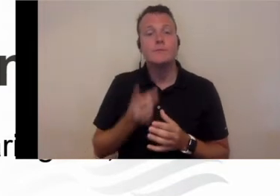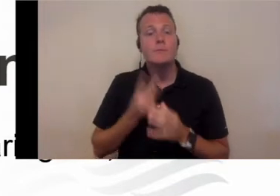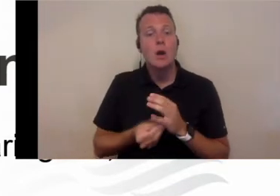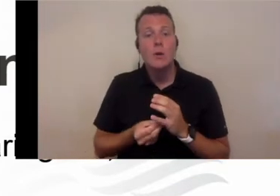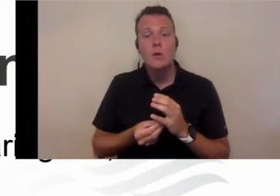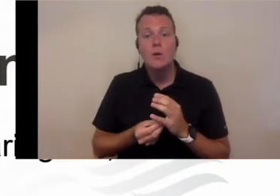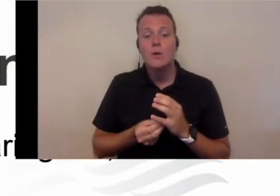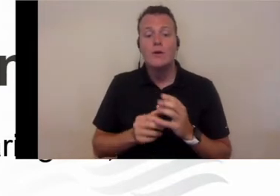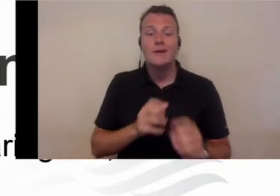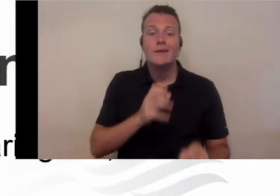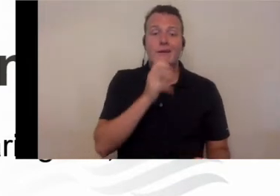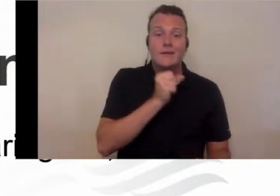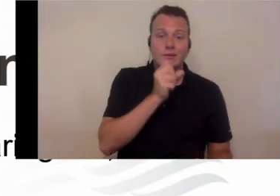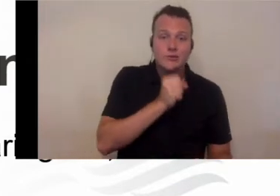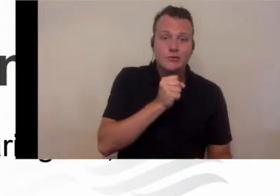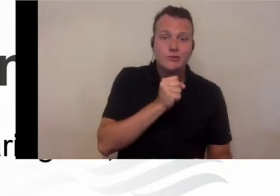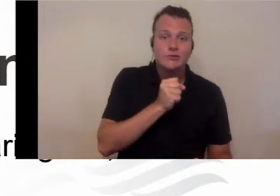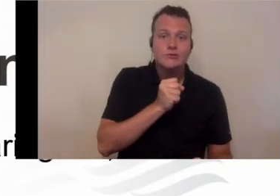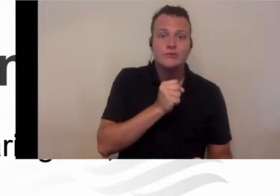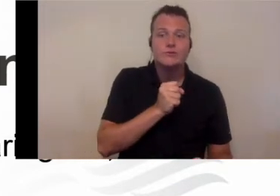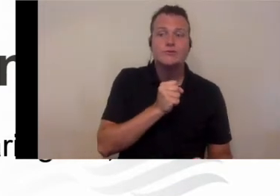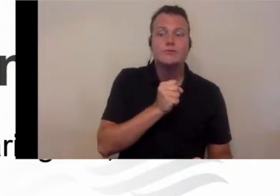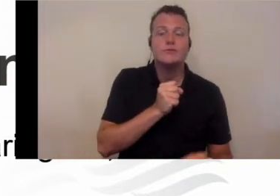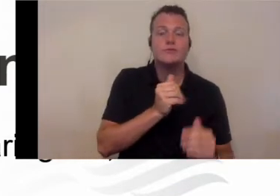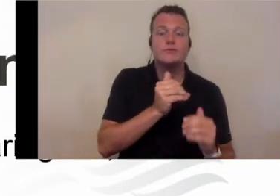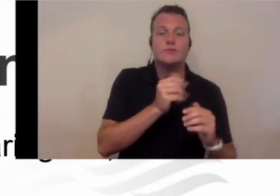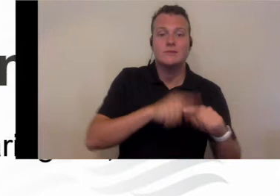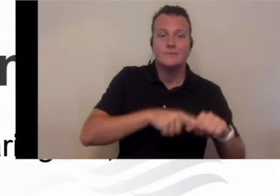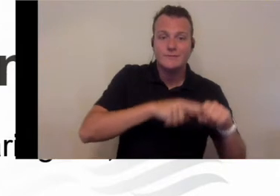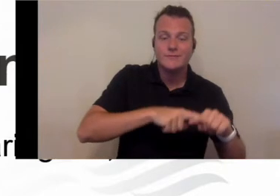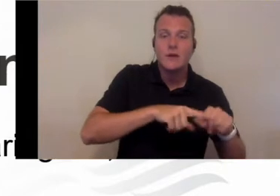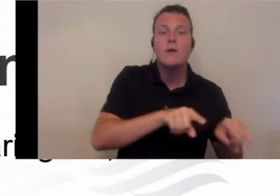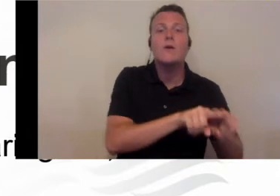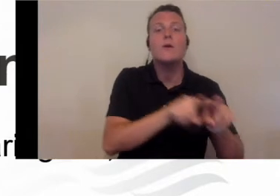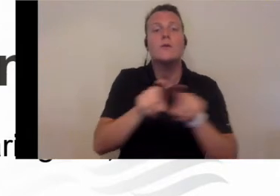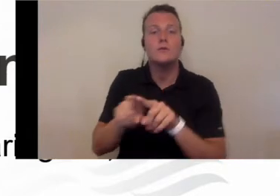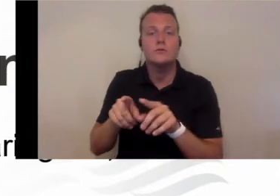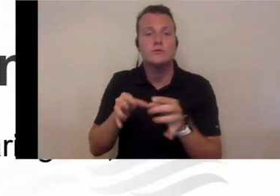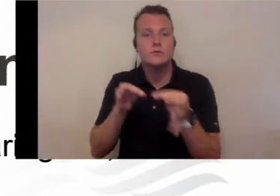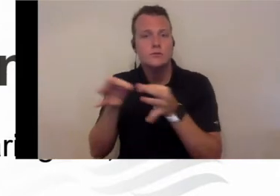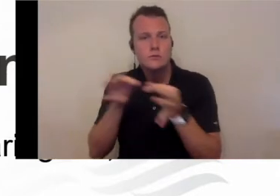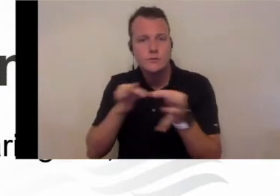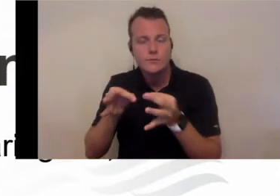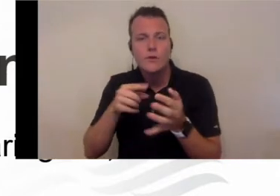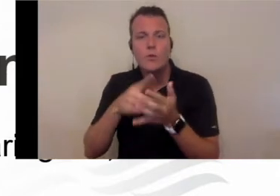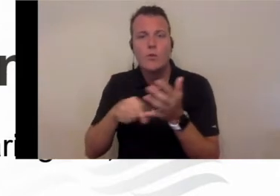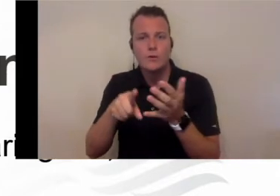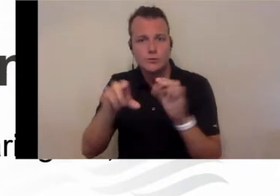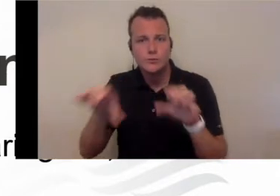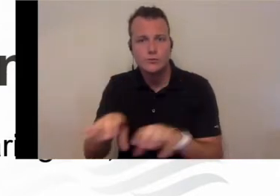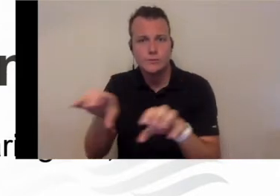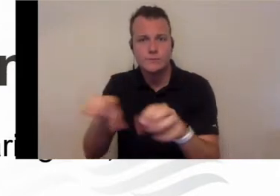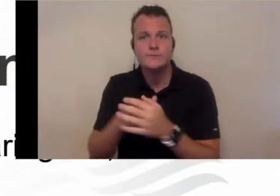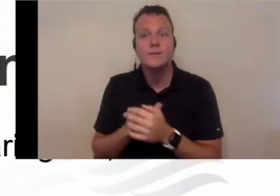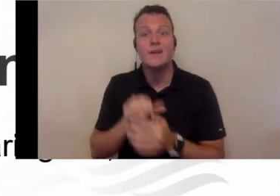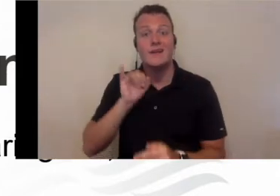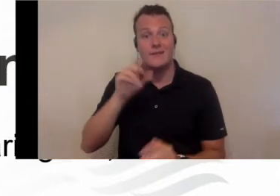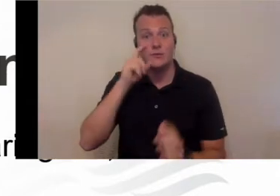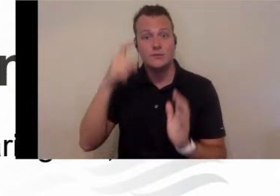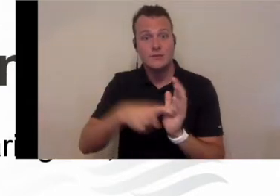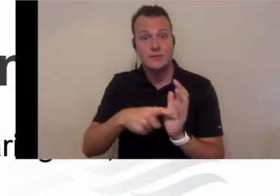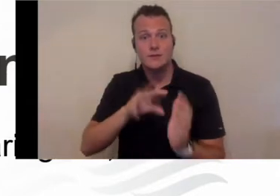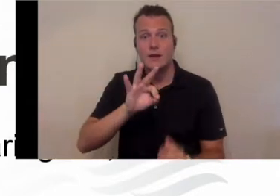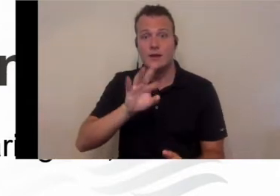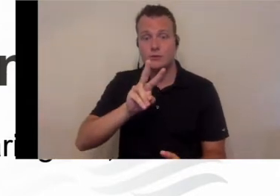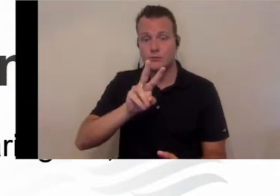age restricted, and they are also descriptive of what they're doing. So if you see